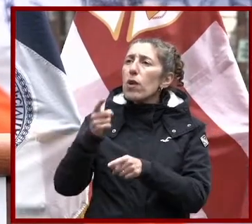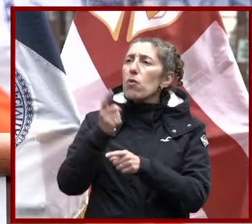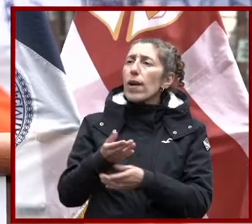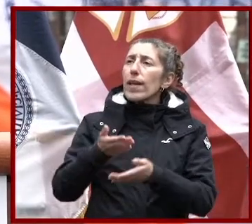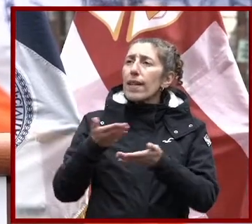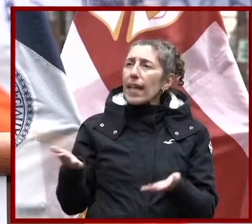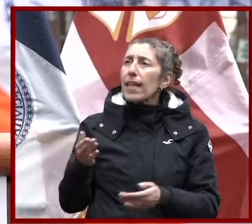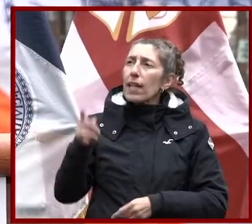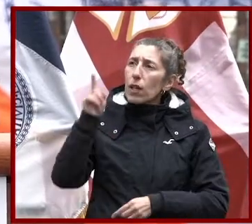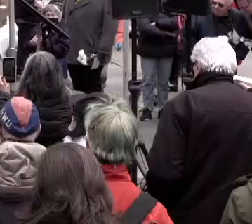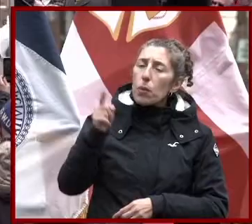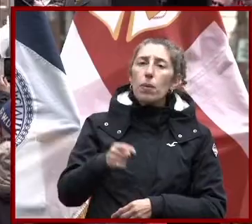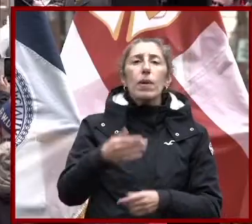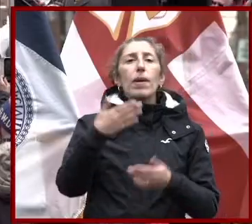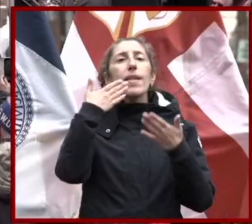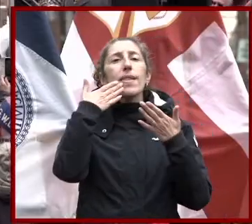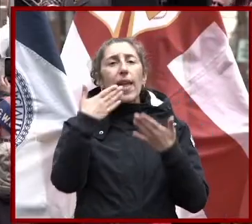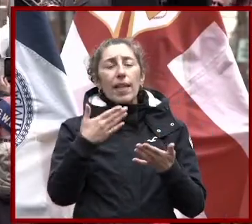Thank you.